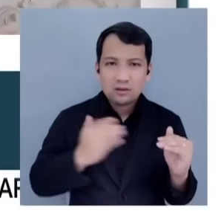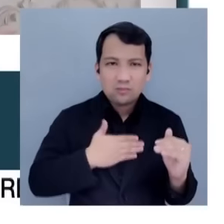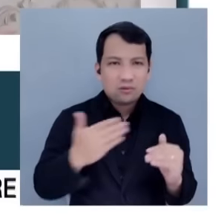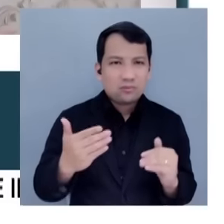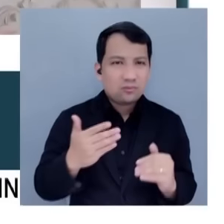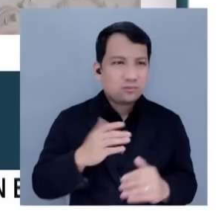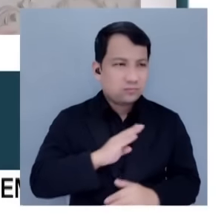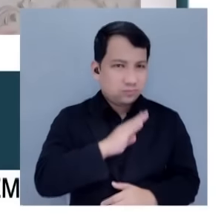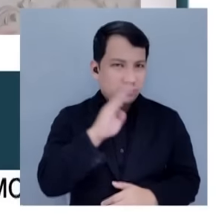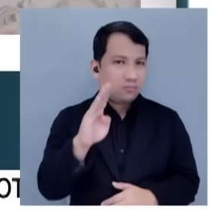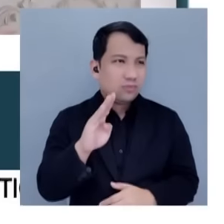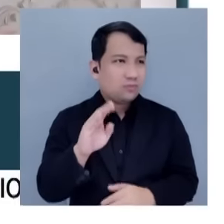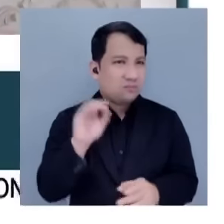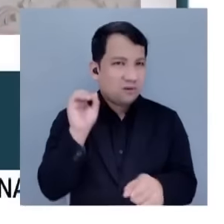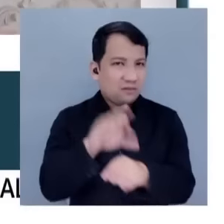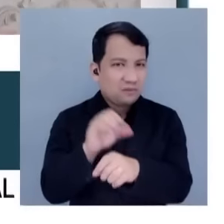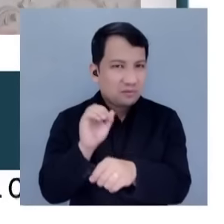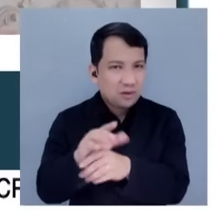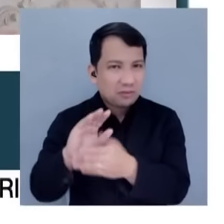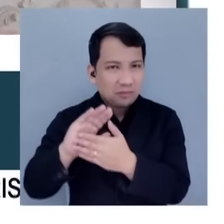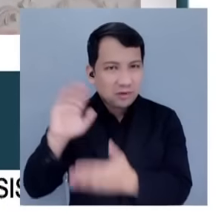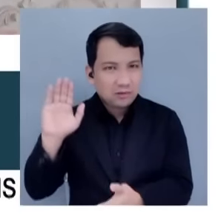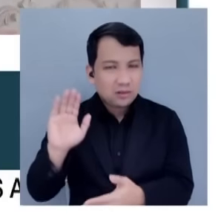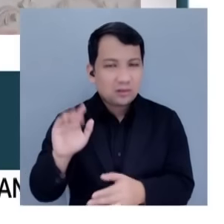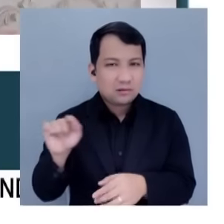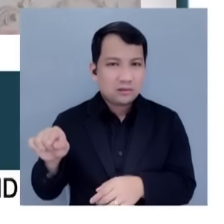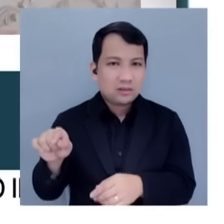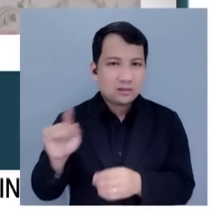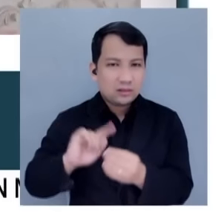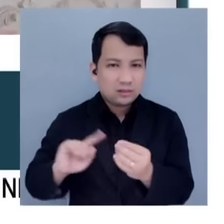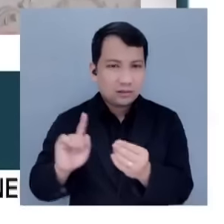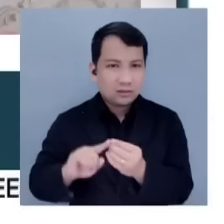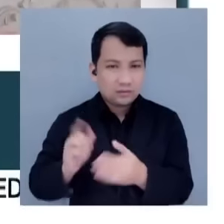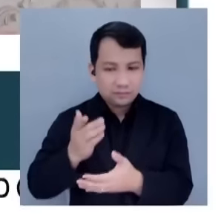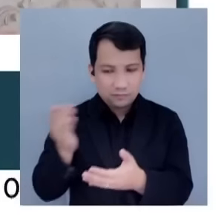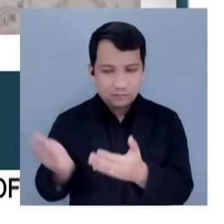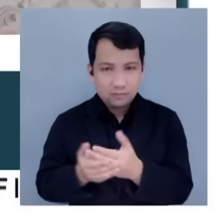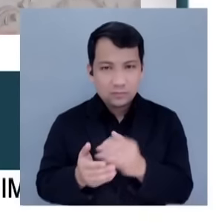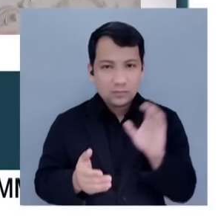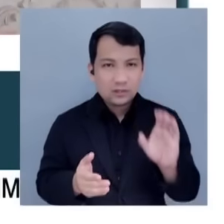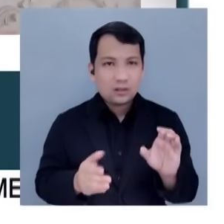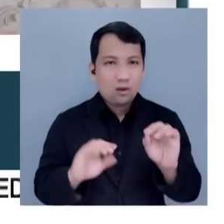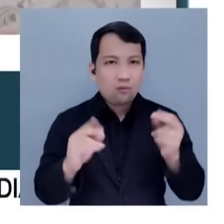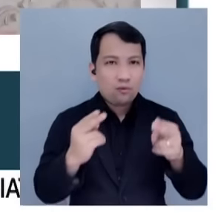kusino-sino. Yung channel na kinasuhan natin, walang pangalan,